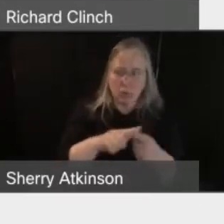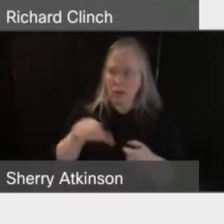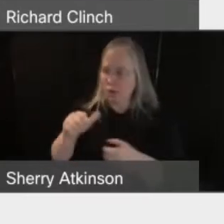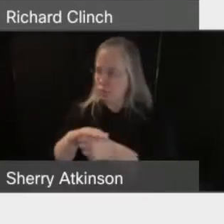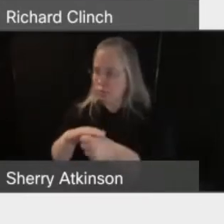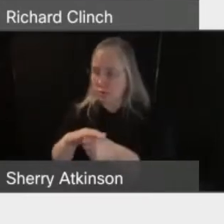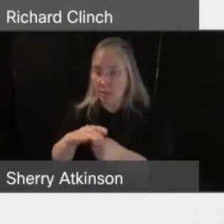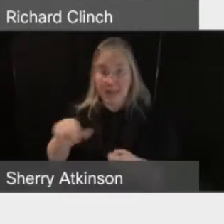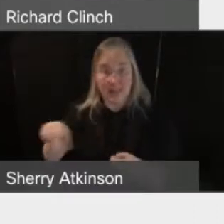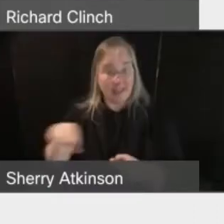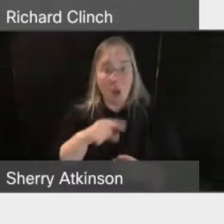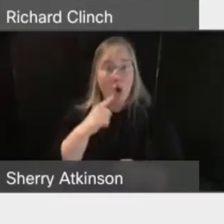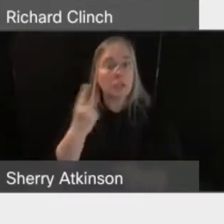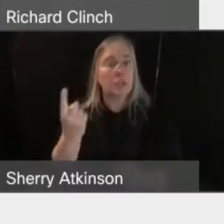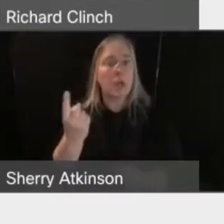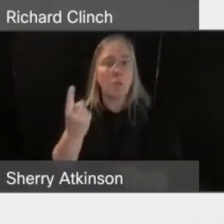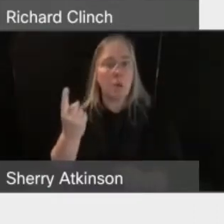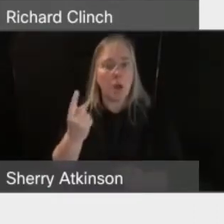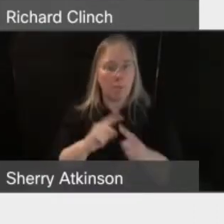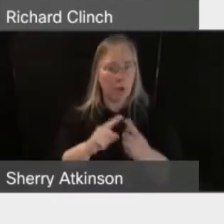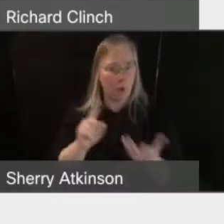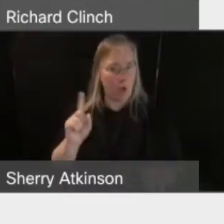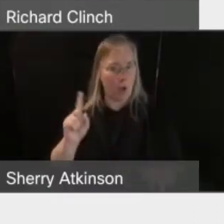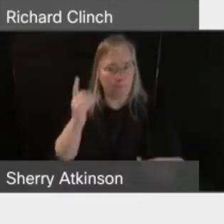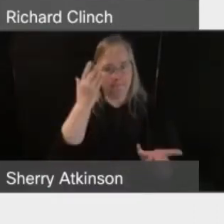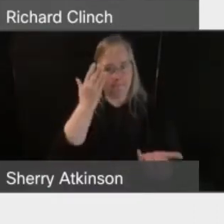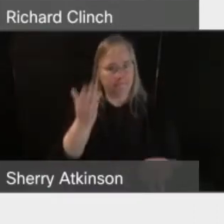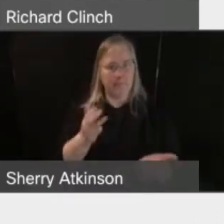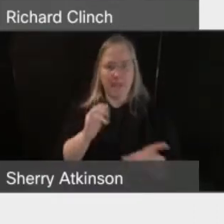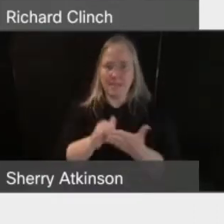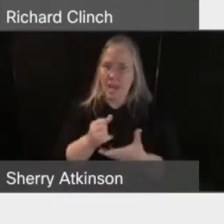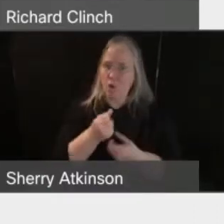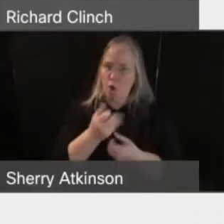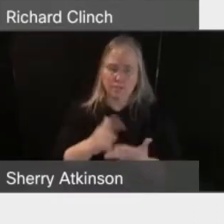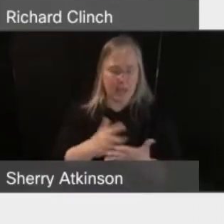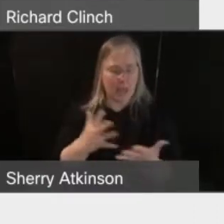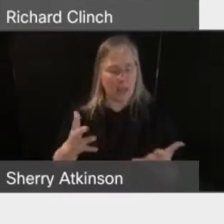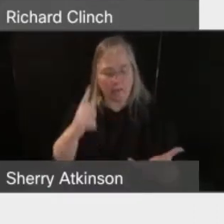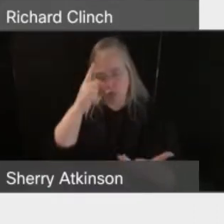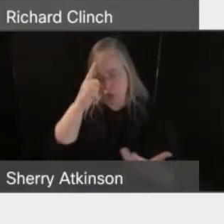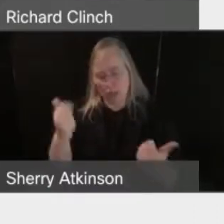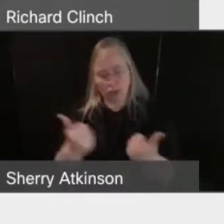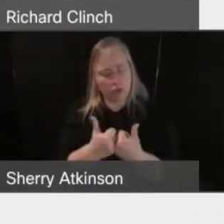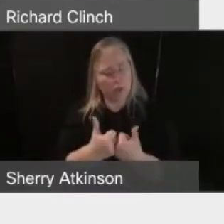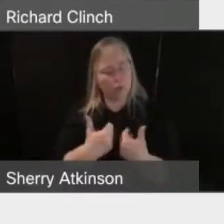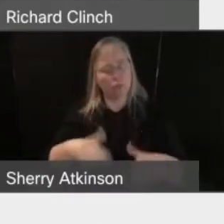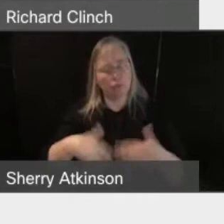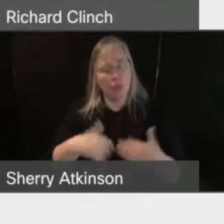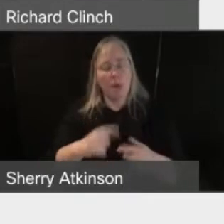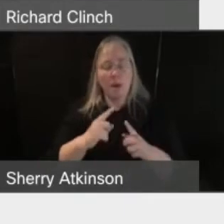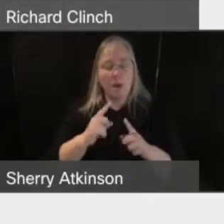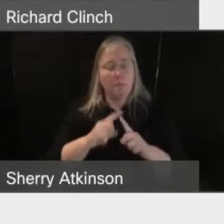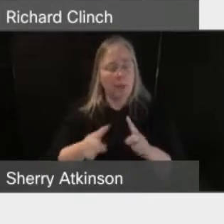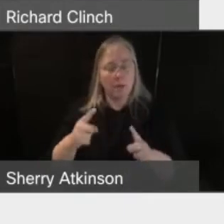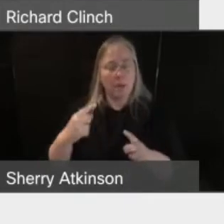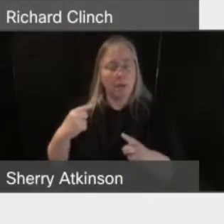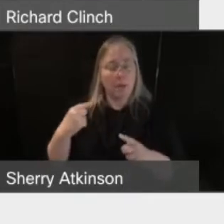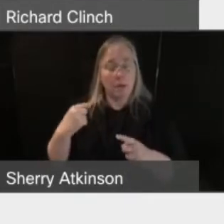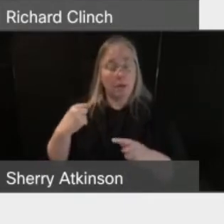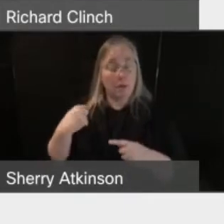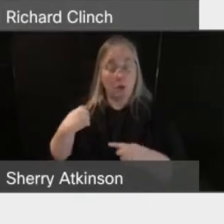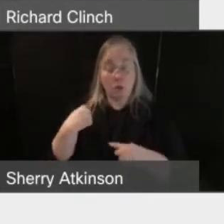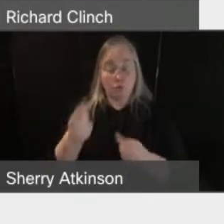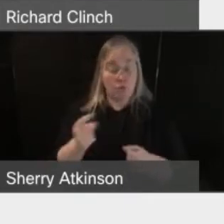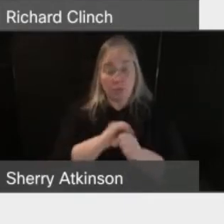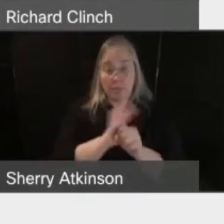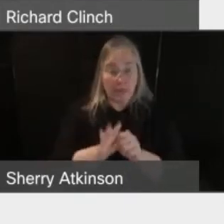we don't know where they are. And that causes me great challenges. But for the most part, throughout the entire pandemic, the